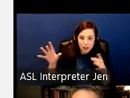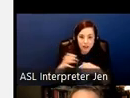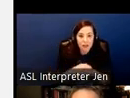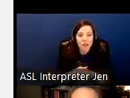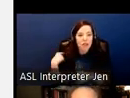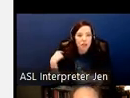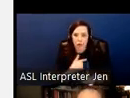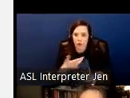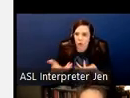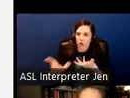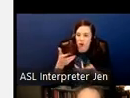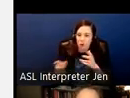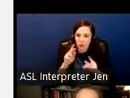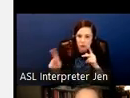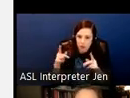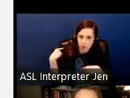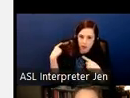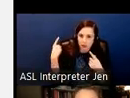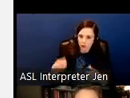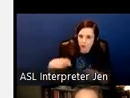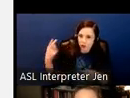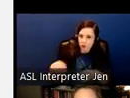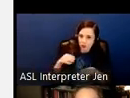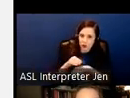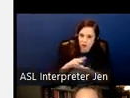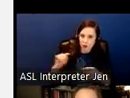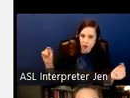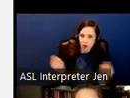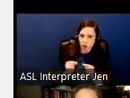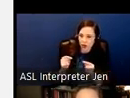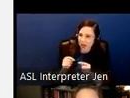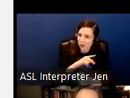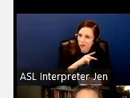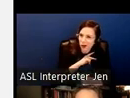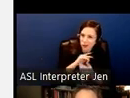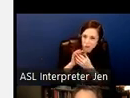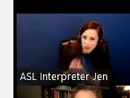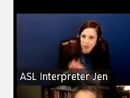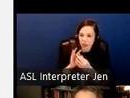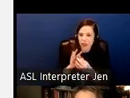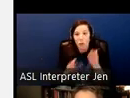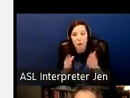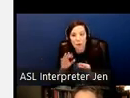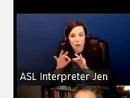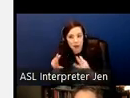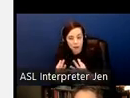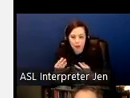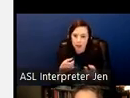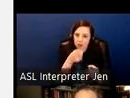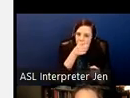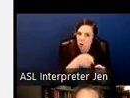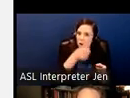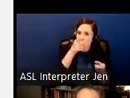in their intimate relationships, excuse me, and or family. And this is the part that's so amazing to me that we're actually talking about in this